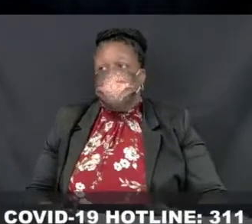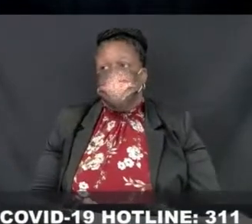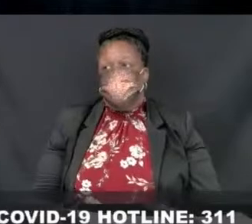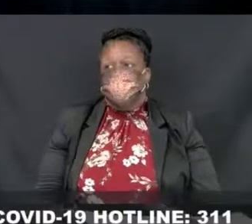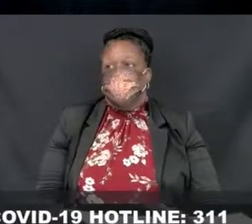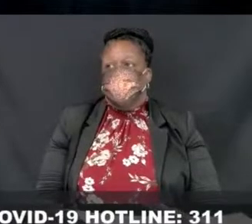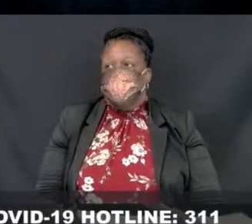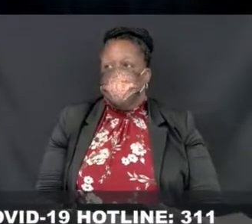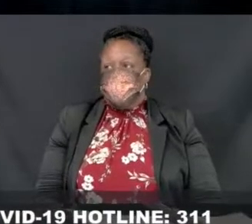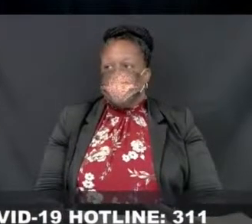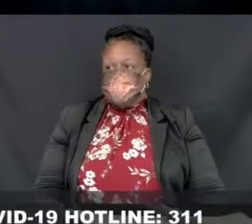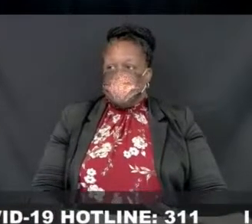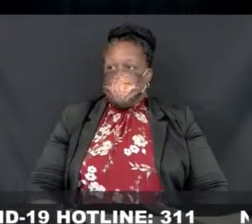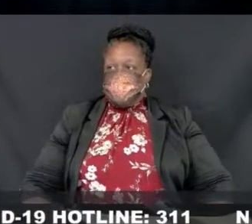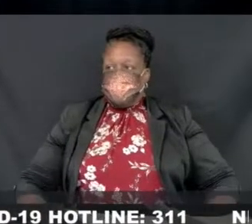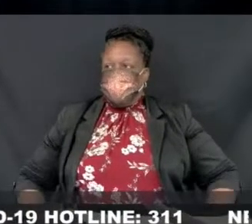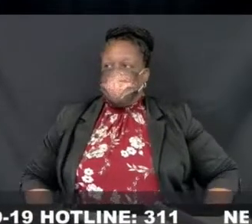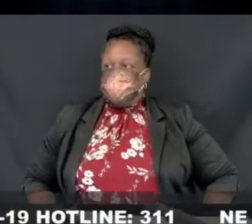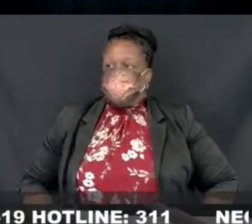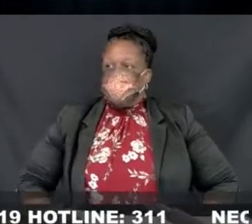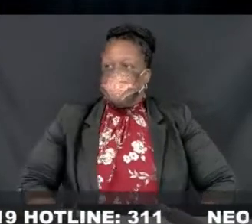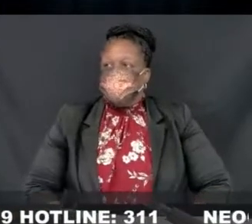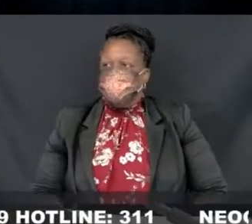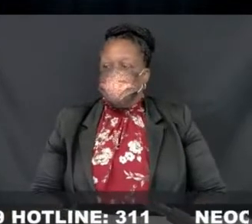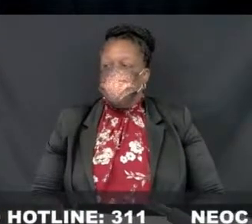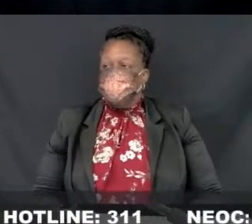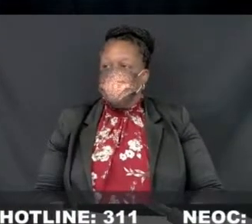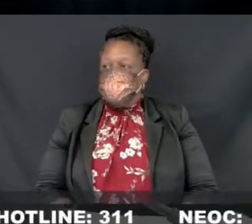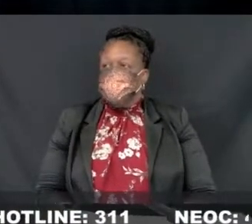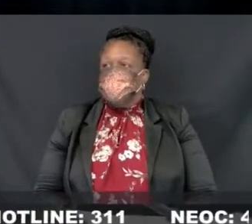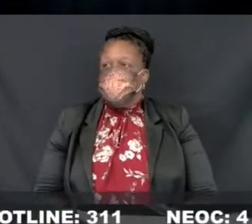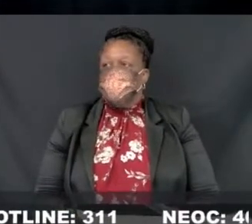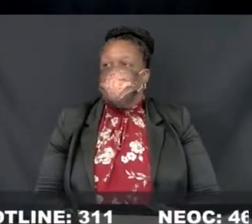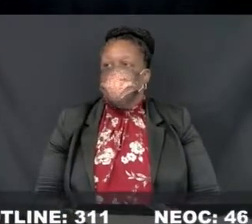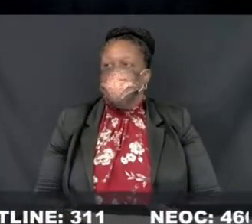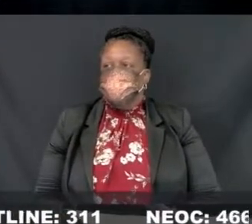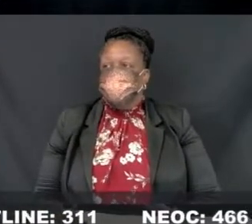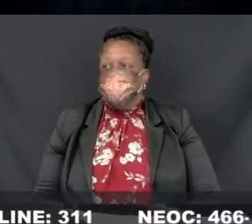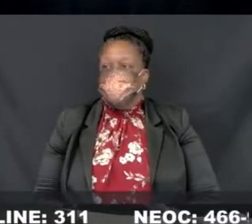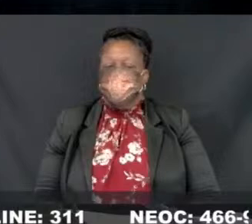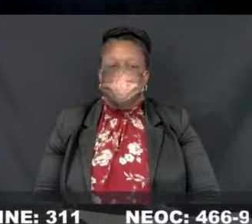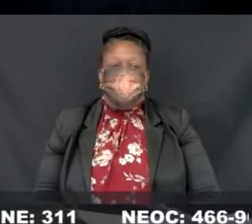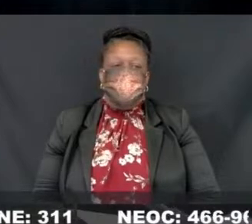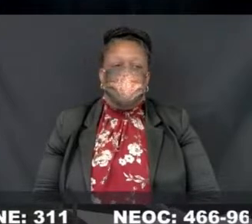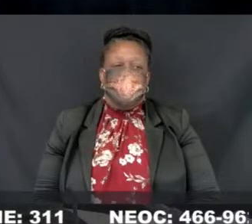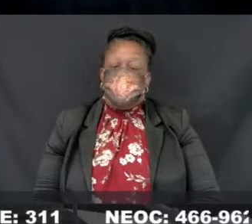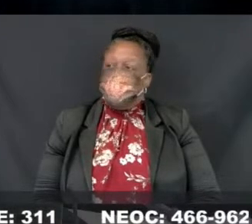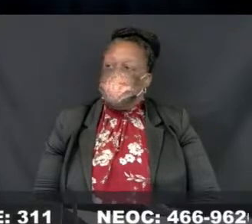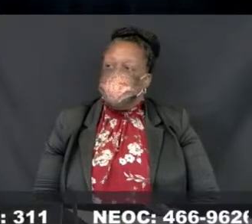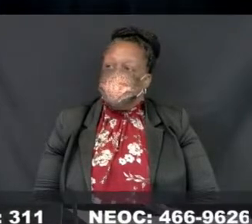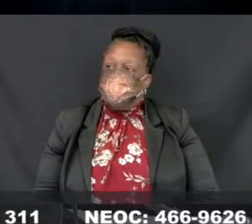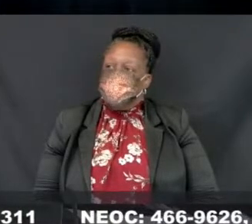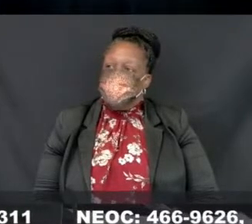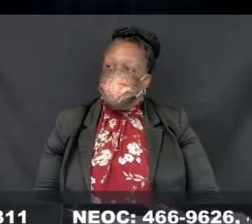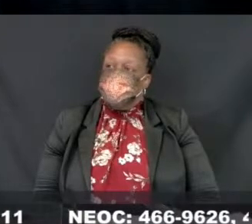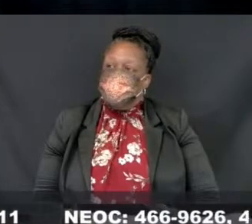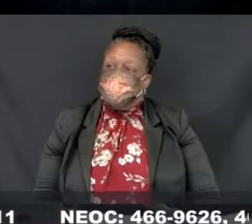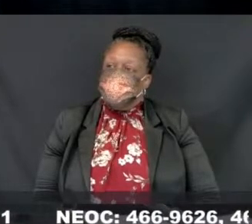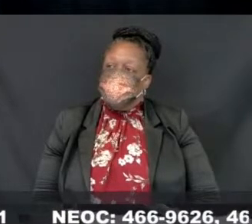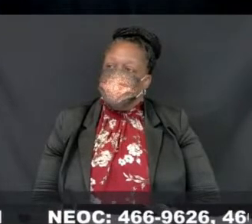Henry Thomas. I hope I have the name correct. Yvette, don't kill me. We also want to thank